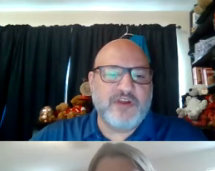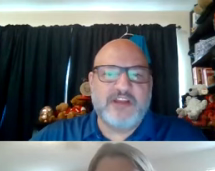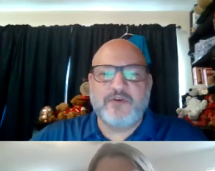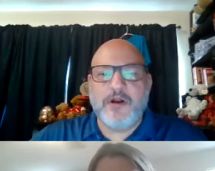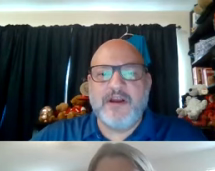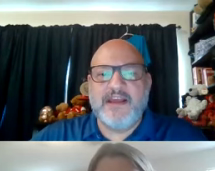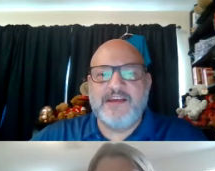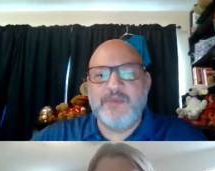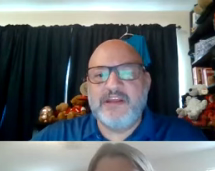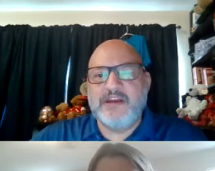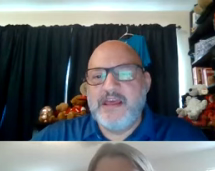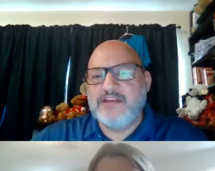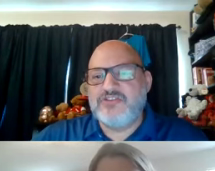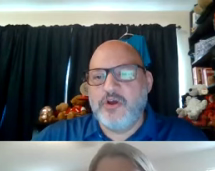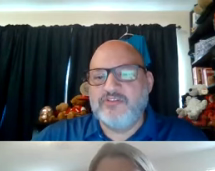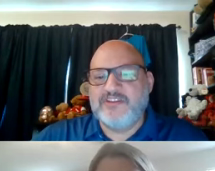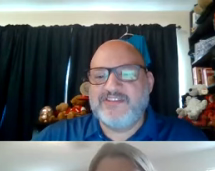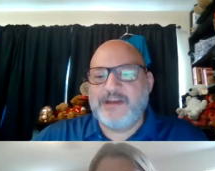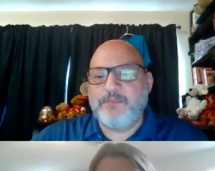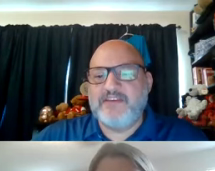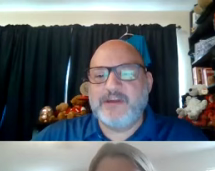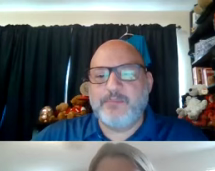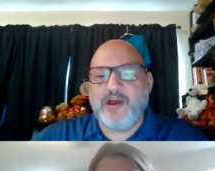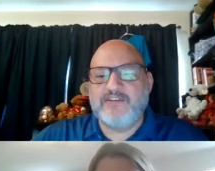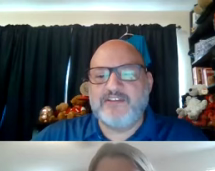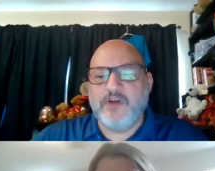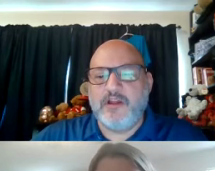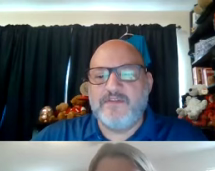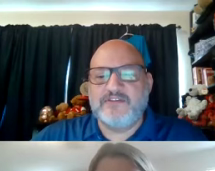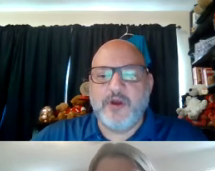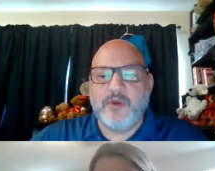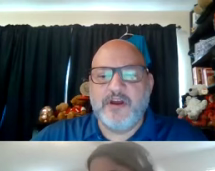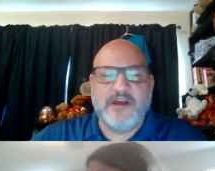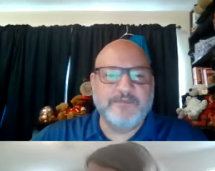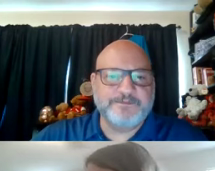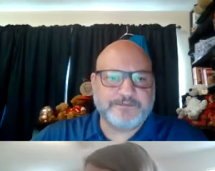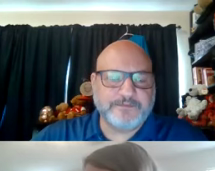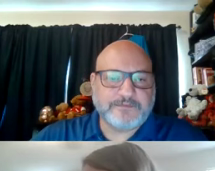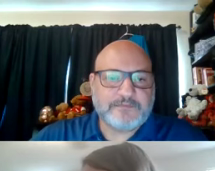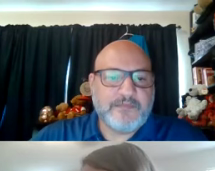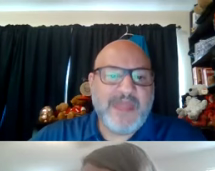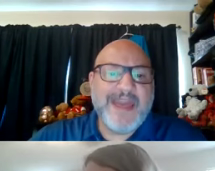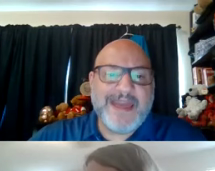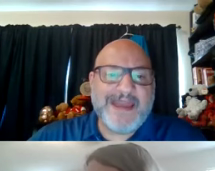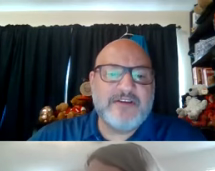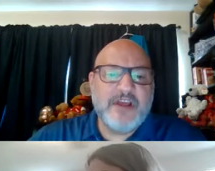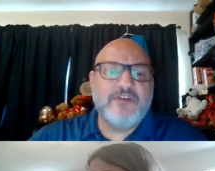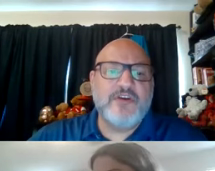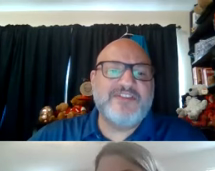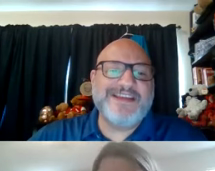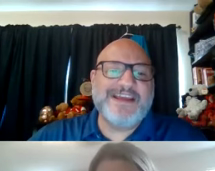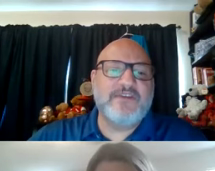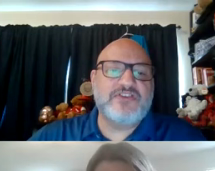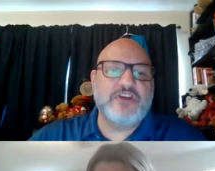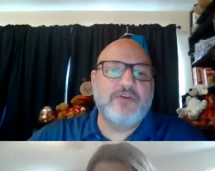ribosome, our transfer RNA coming in. It shows the step-by-step process of all of this going on. And